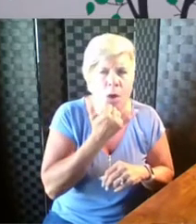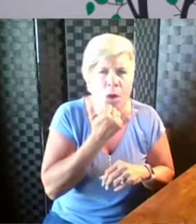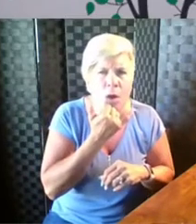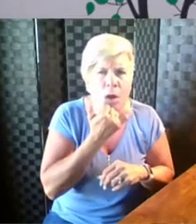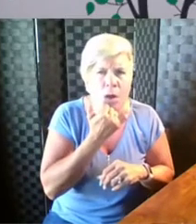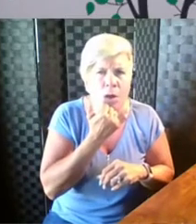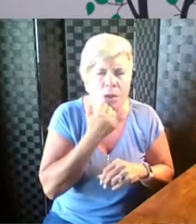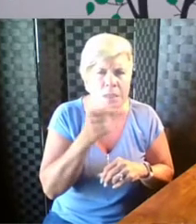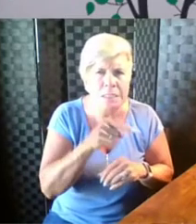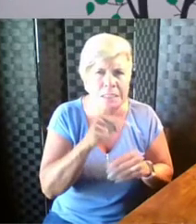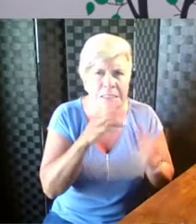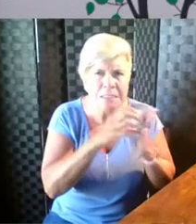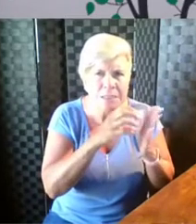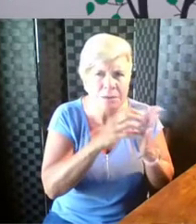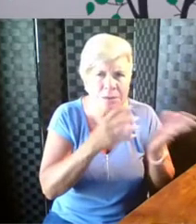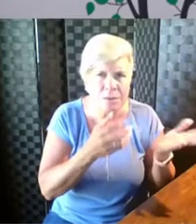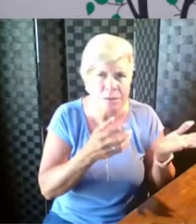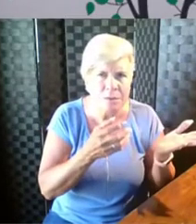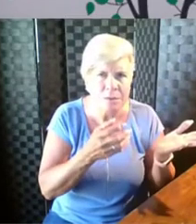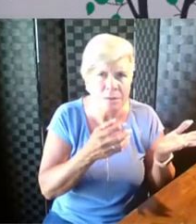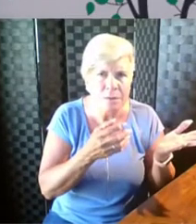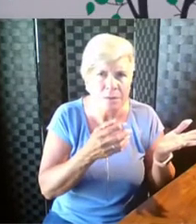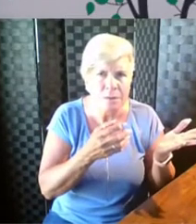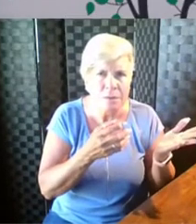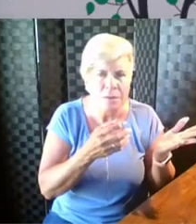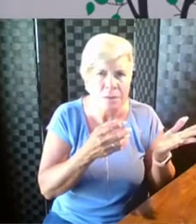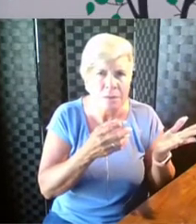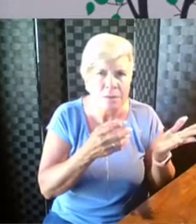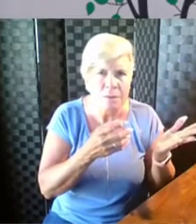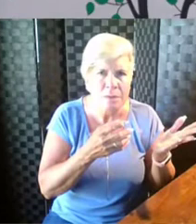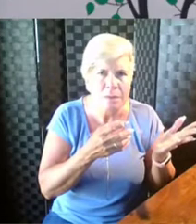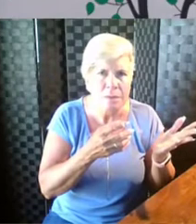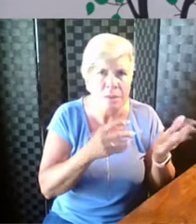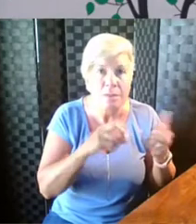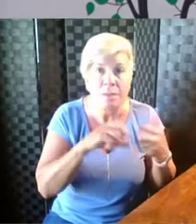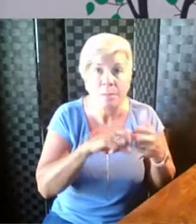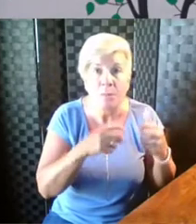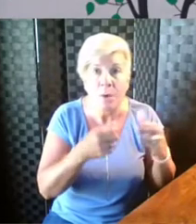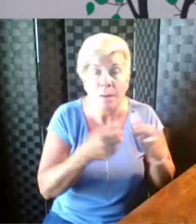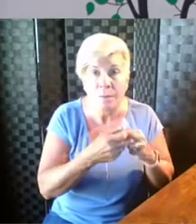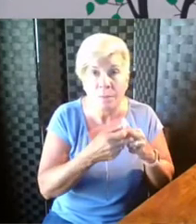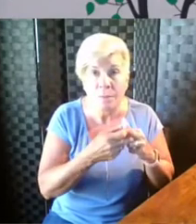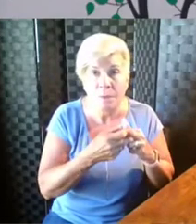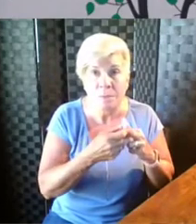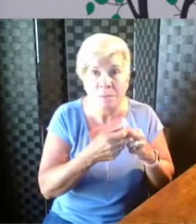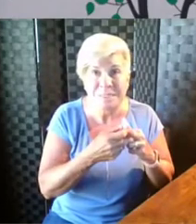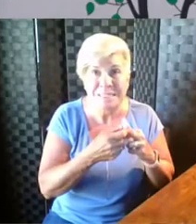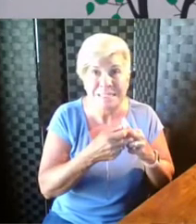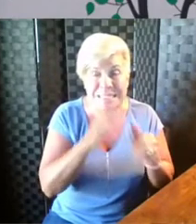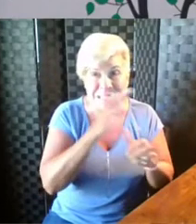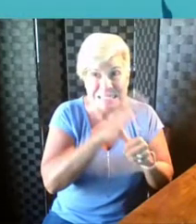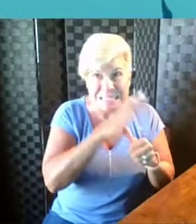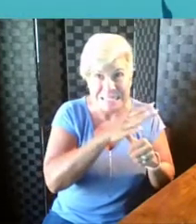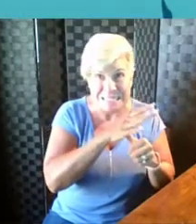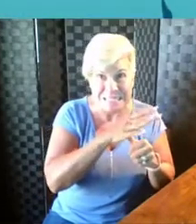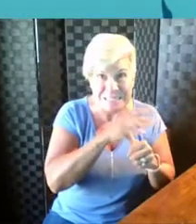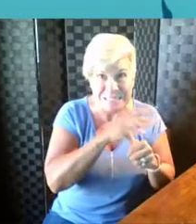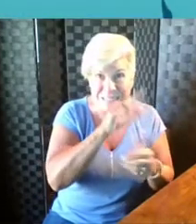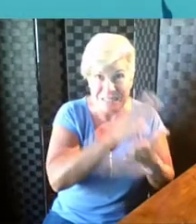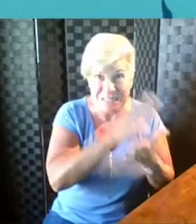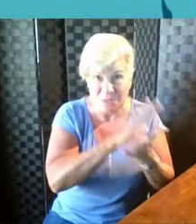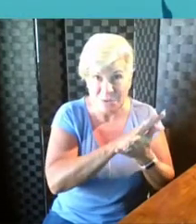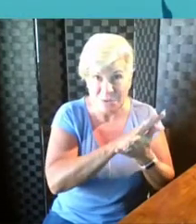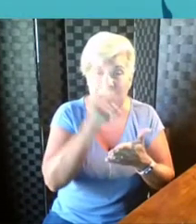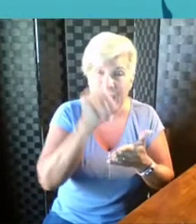in the article? The problem was that seniors at the Shipley